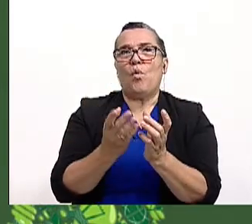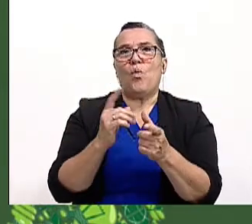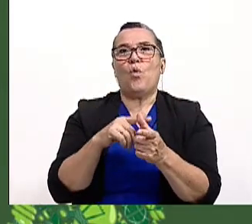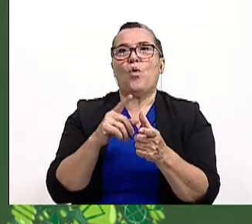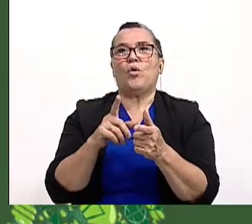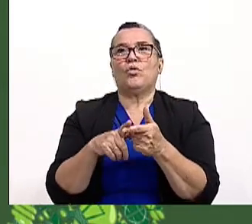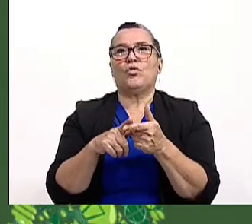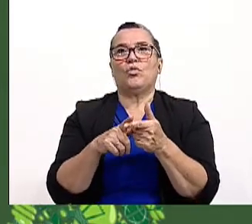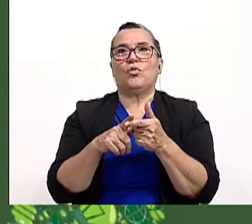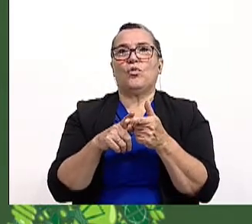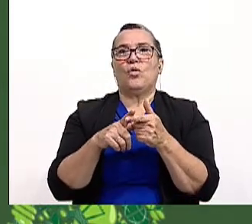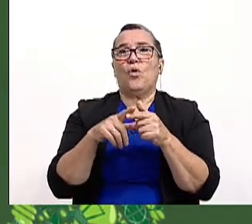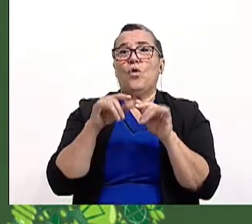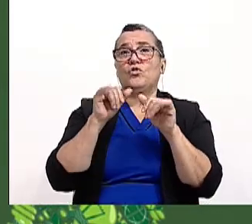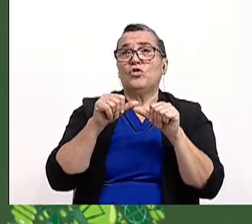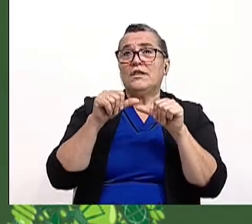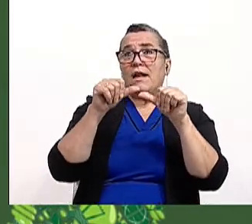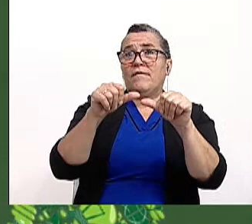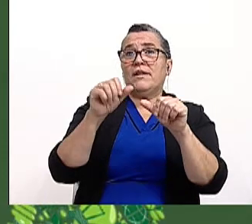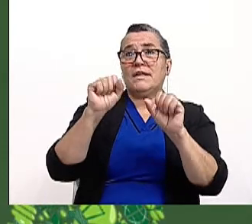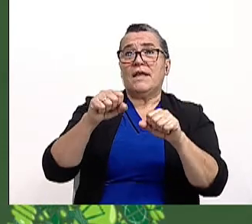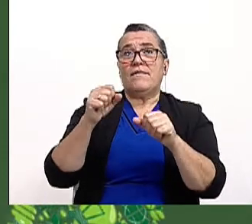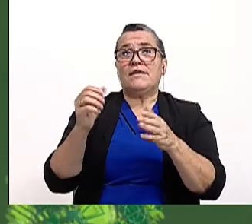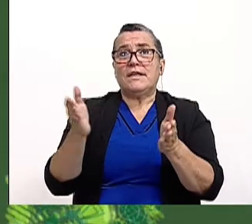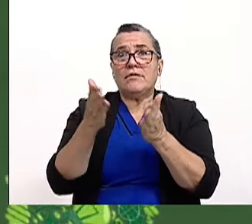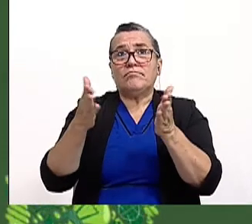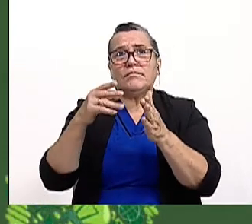the culture and traditions of Costa Rica.